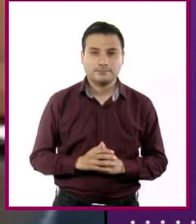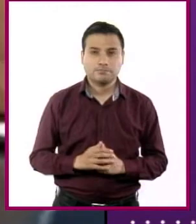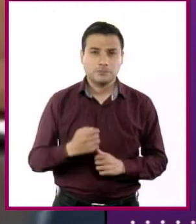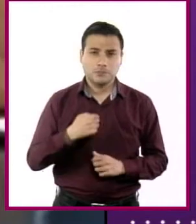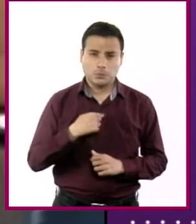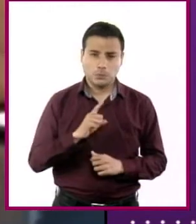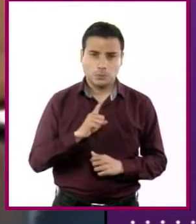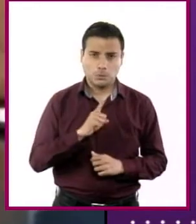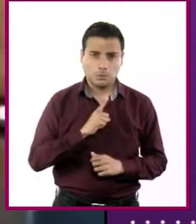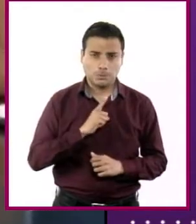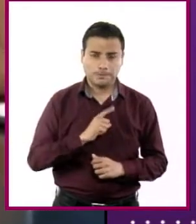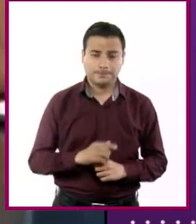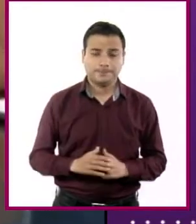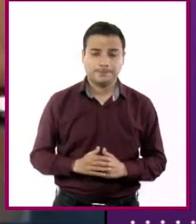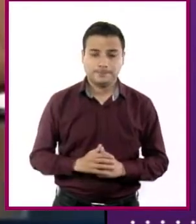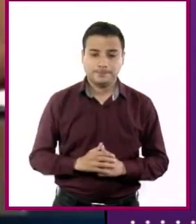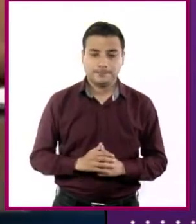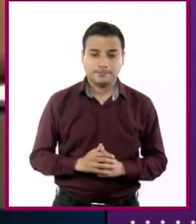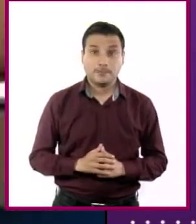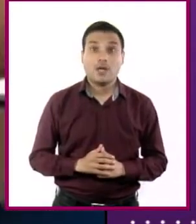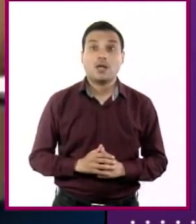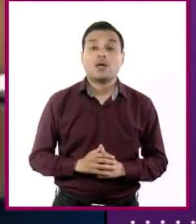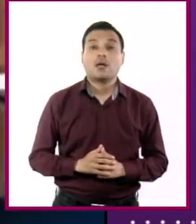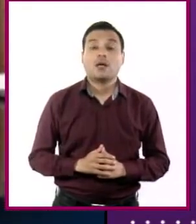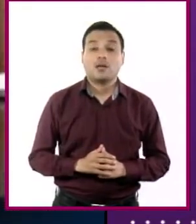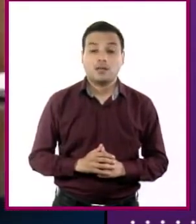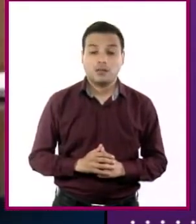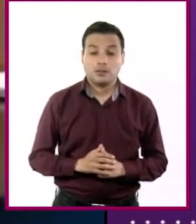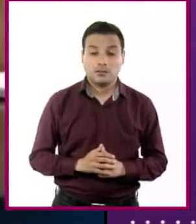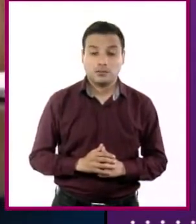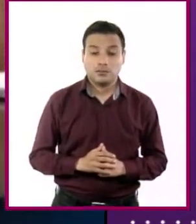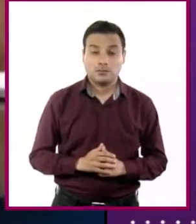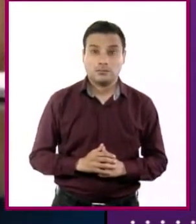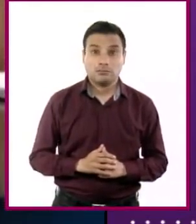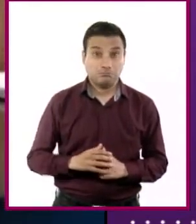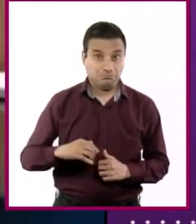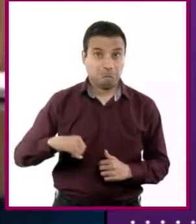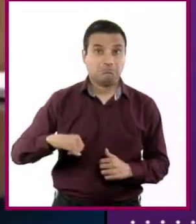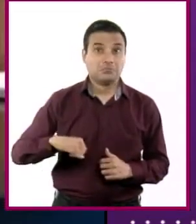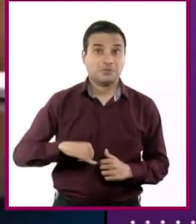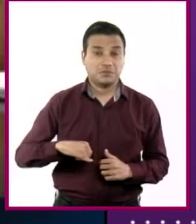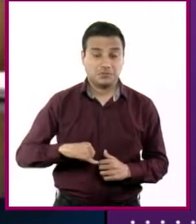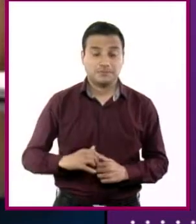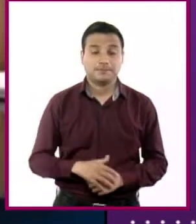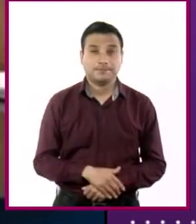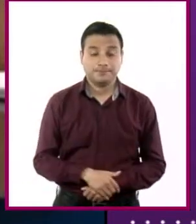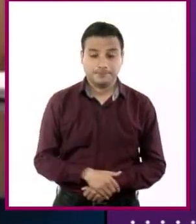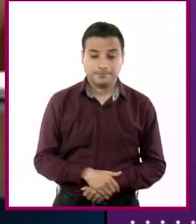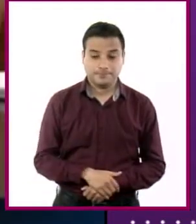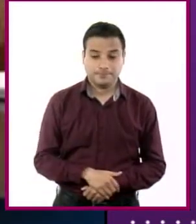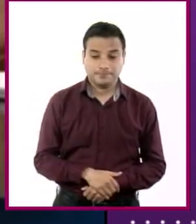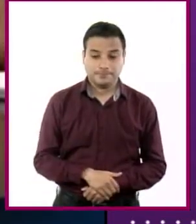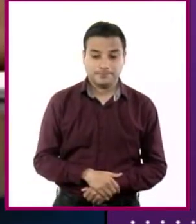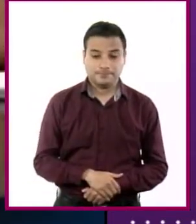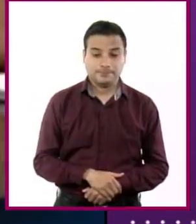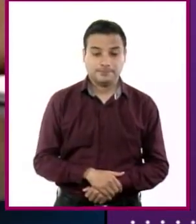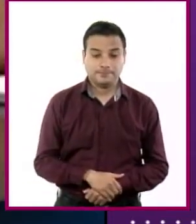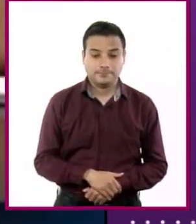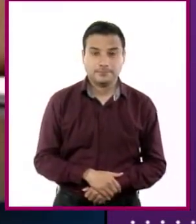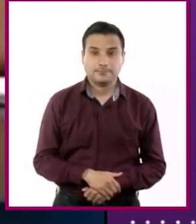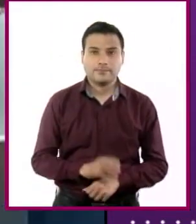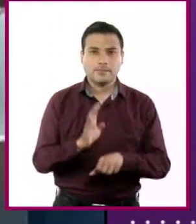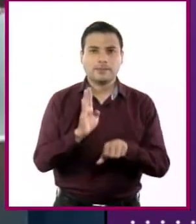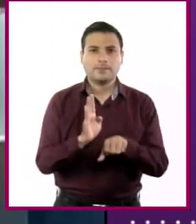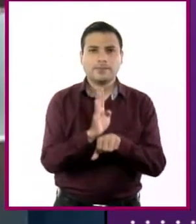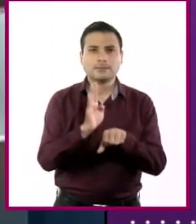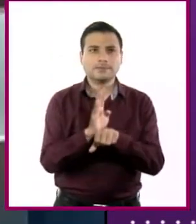I will go alone. Oh, interesting. When will you go to